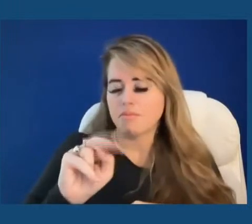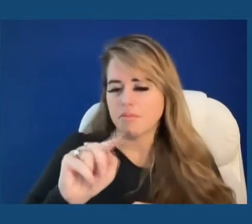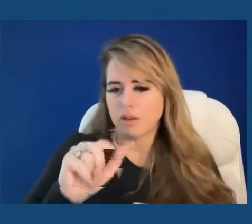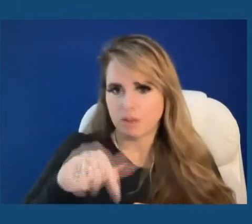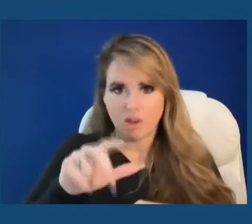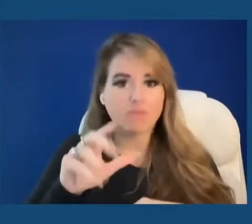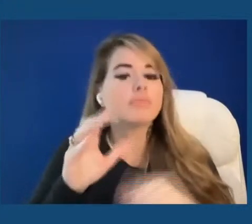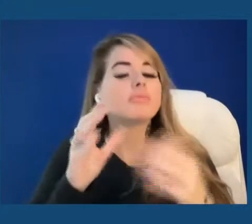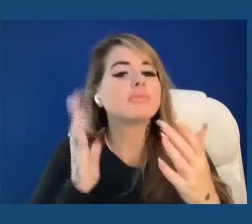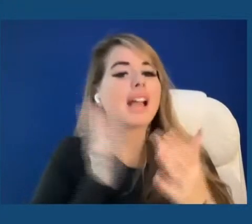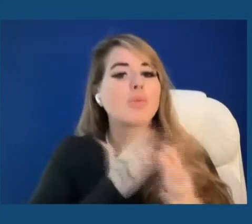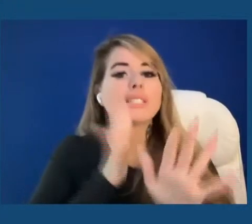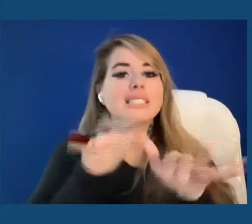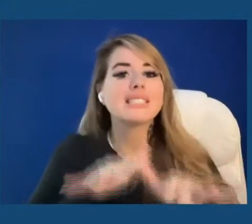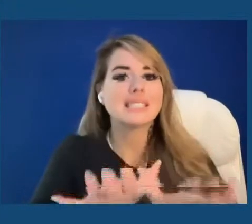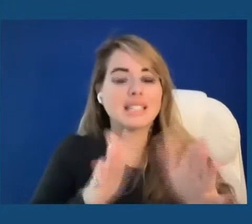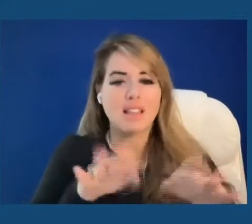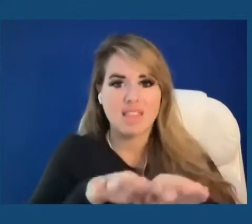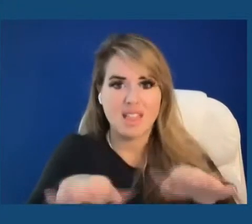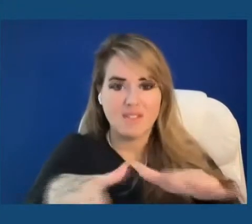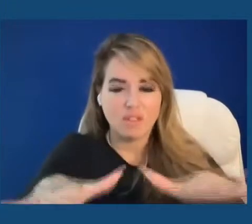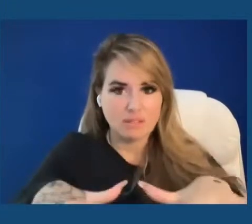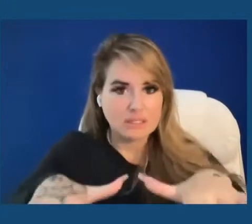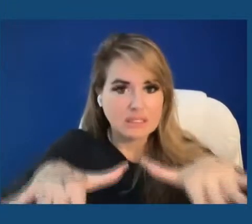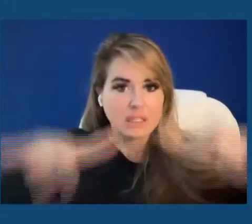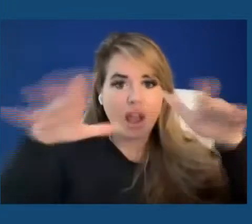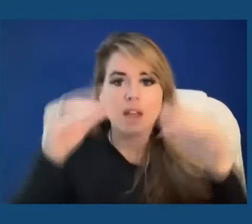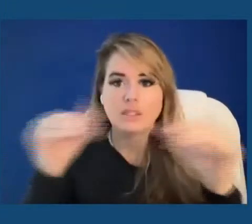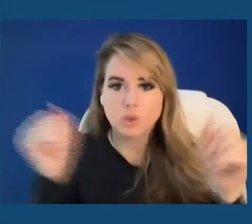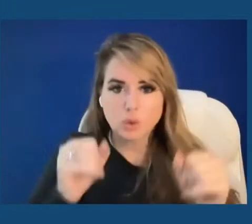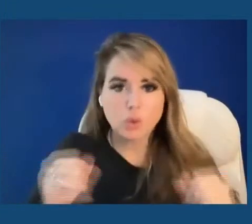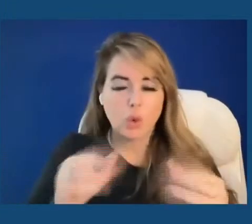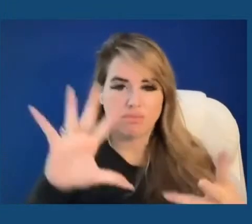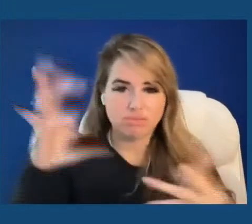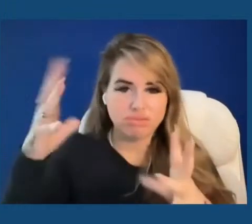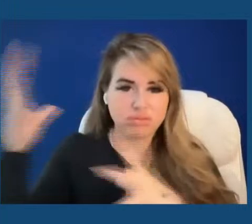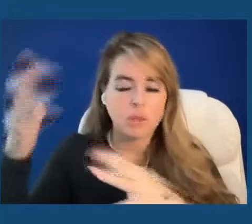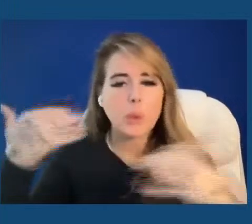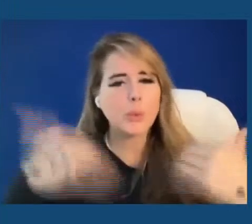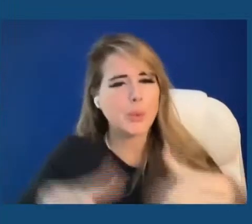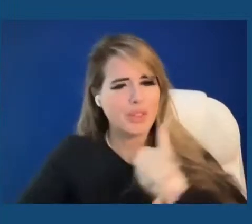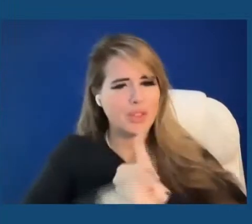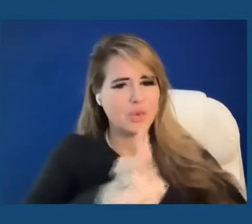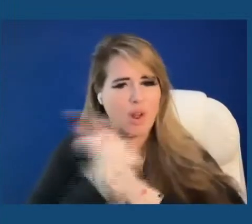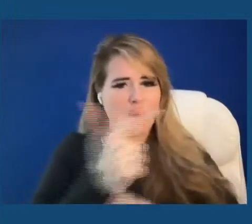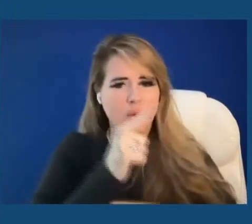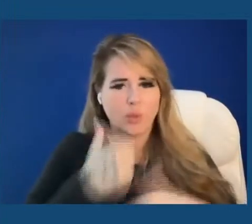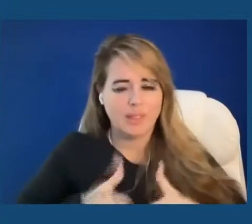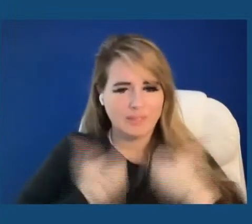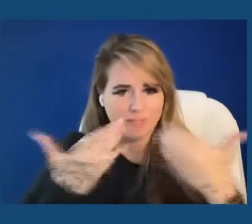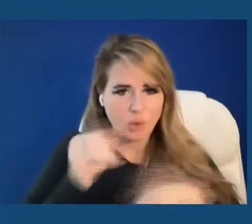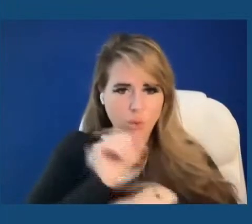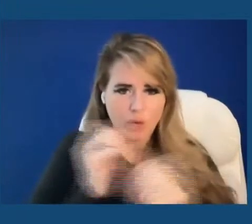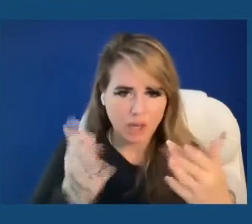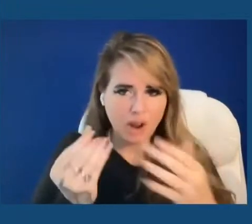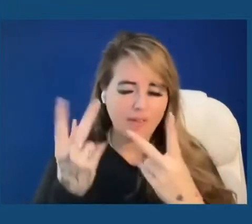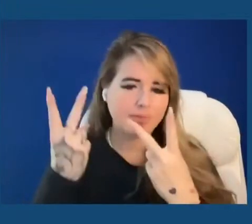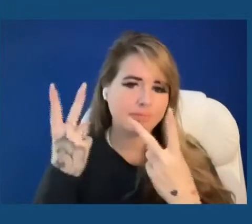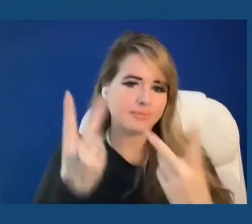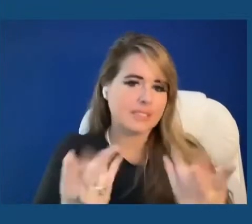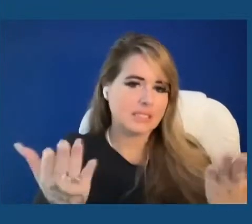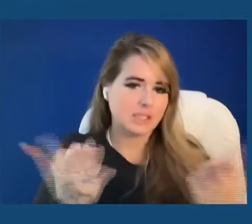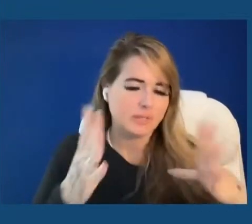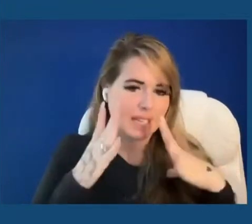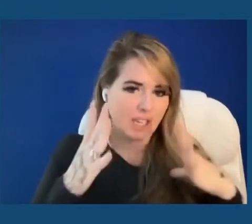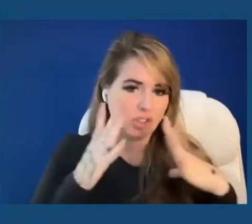the increasing frequency of heavy storms are an incredible threat to everybody that lives here, works here, and vacations here. We were